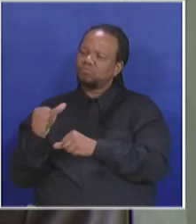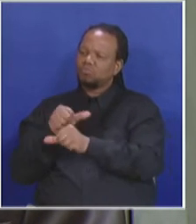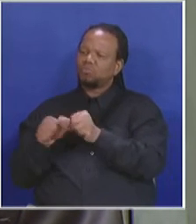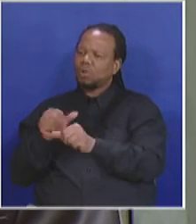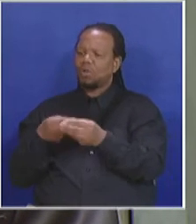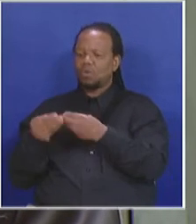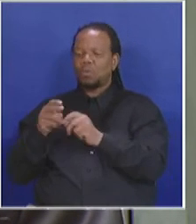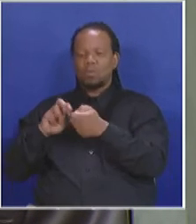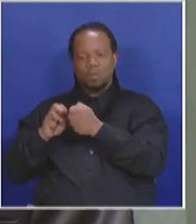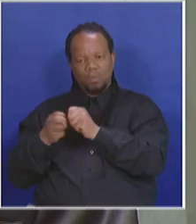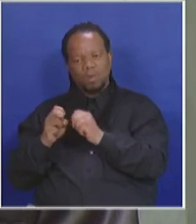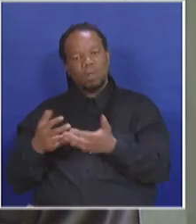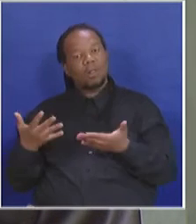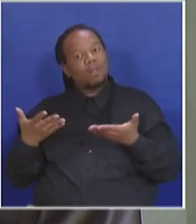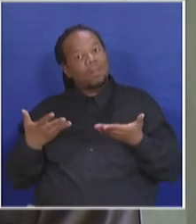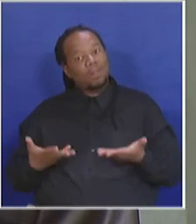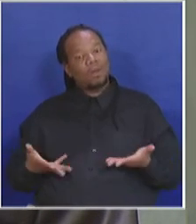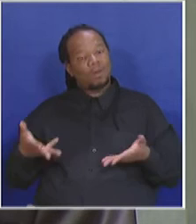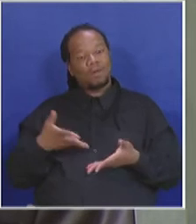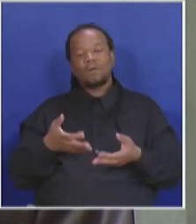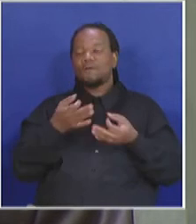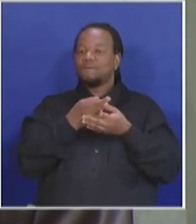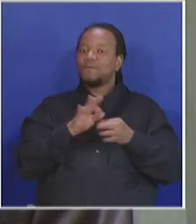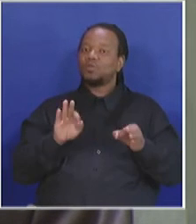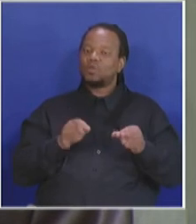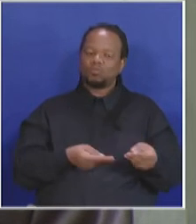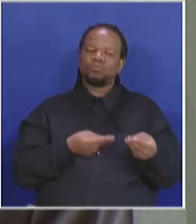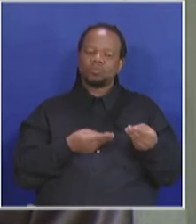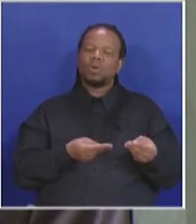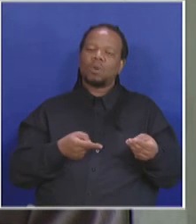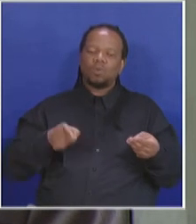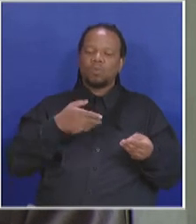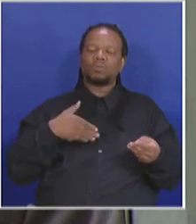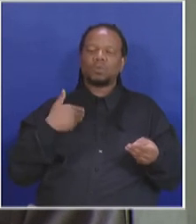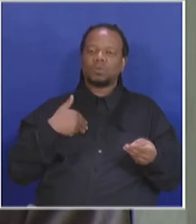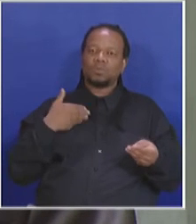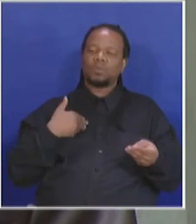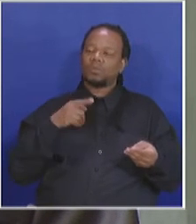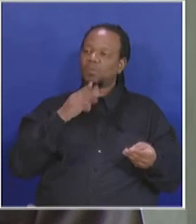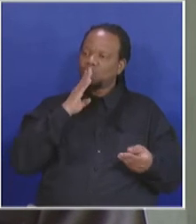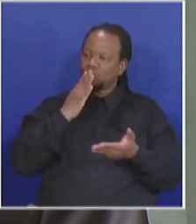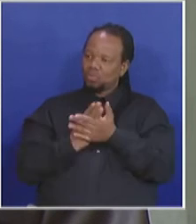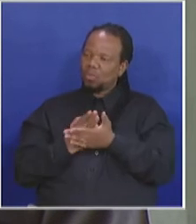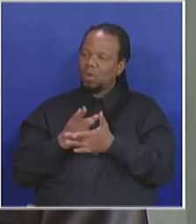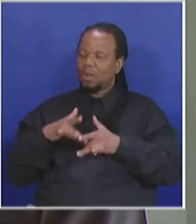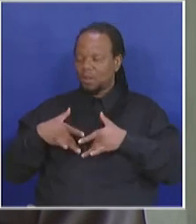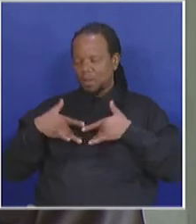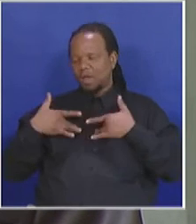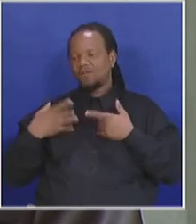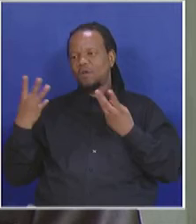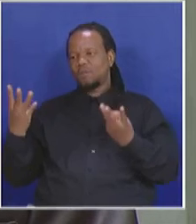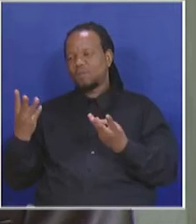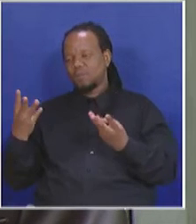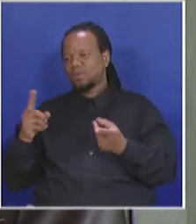Province. As we celebrate the Freedom Charter, we must make sure that we change the lives of our people for the better.